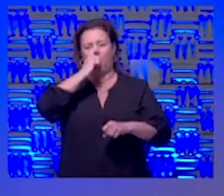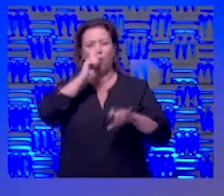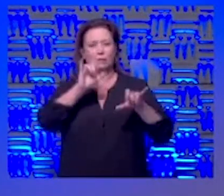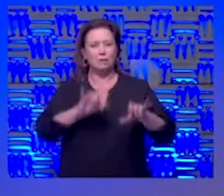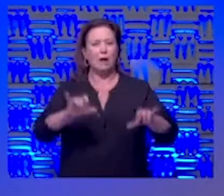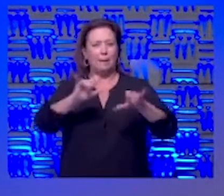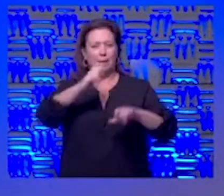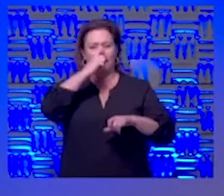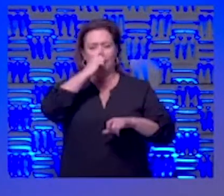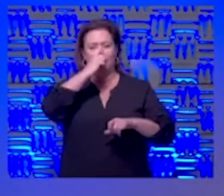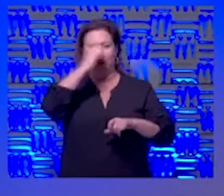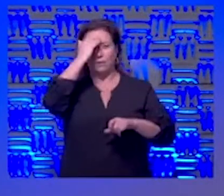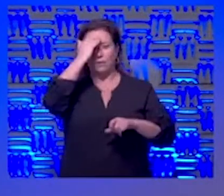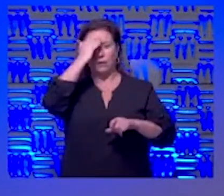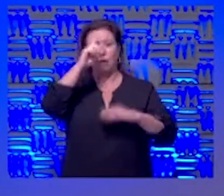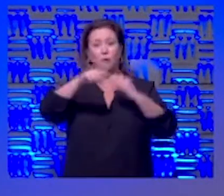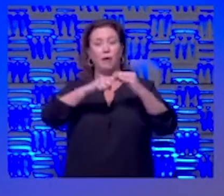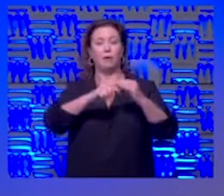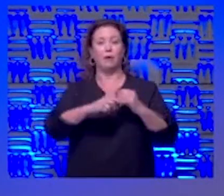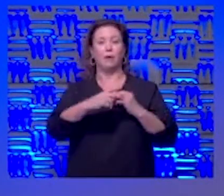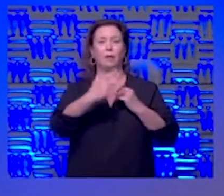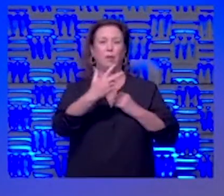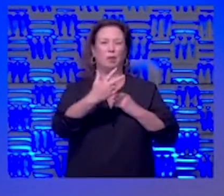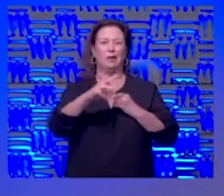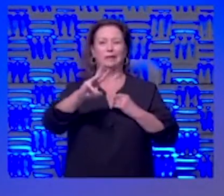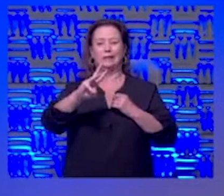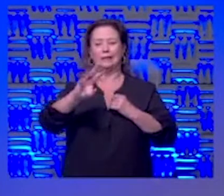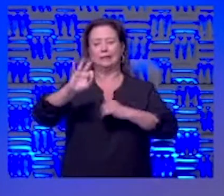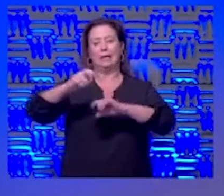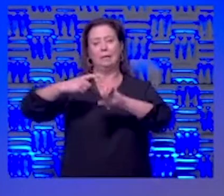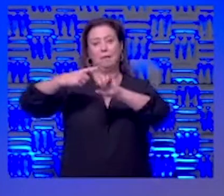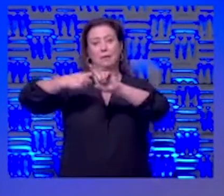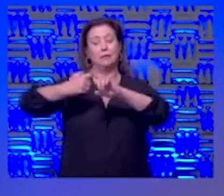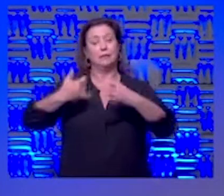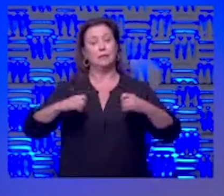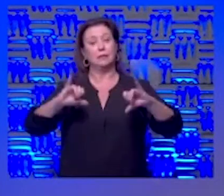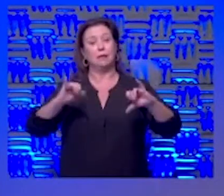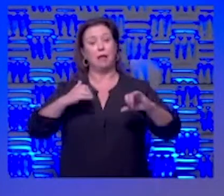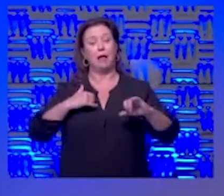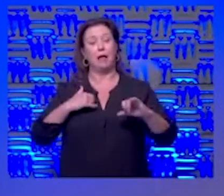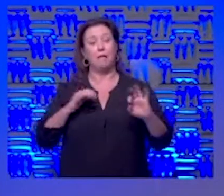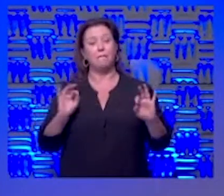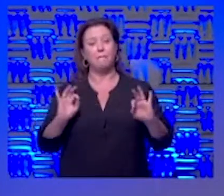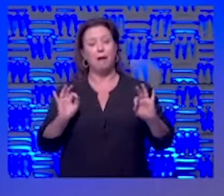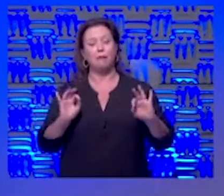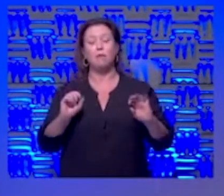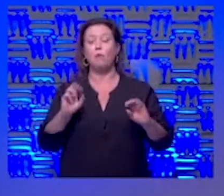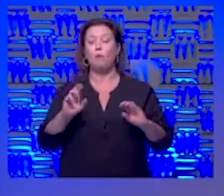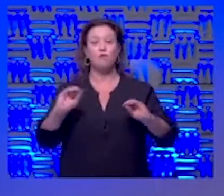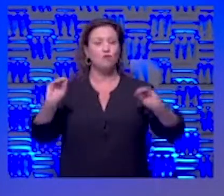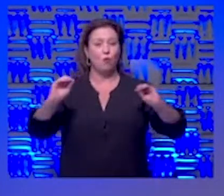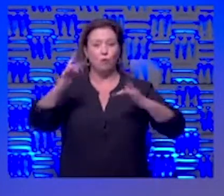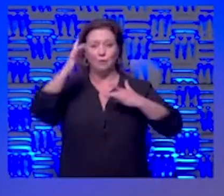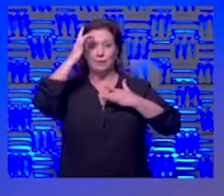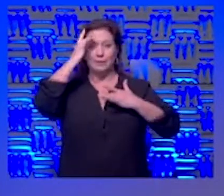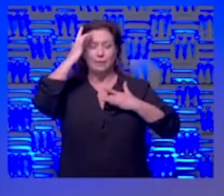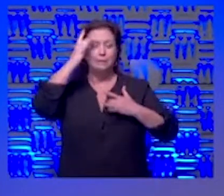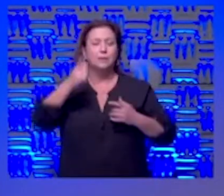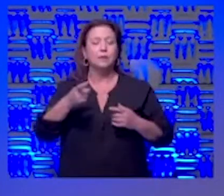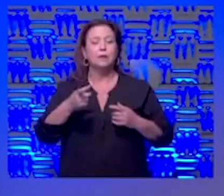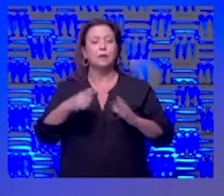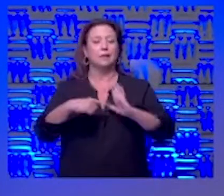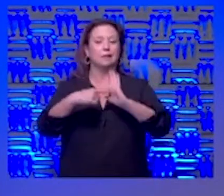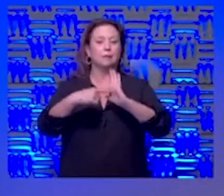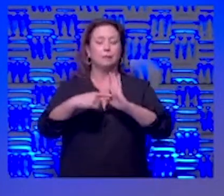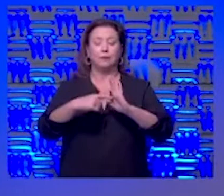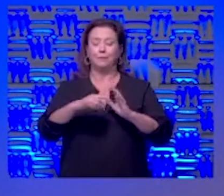that we know of, in 3, 6, 9 months and still have mild to no symptoms. So we still don't know all